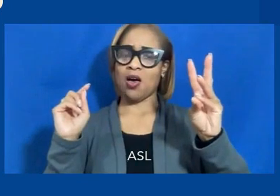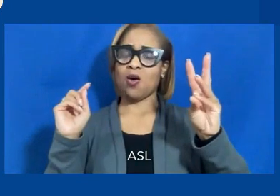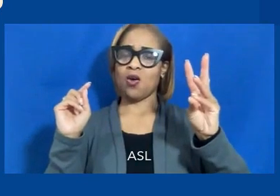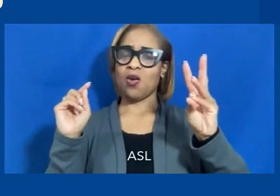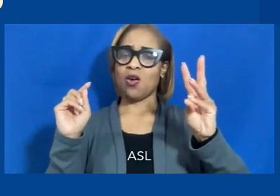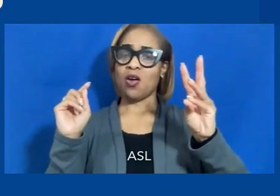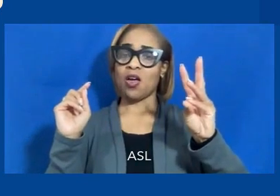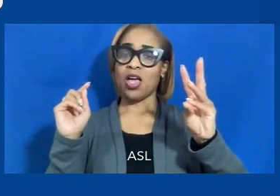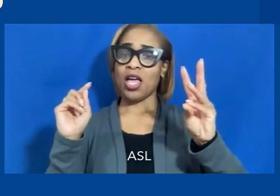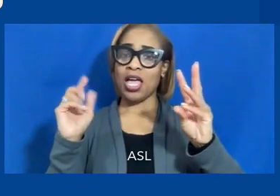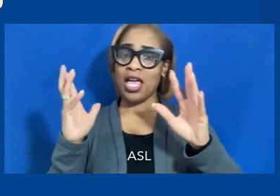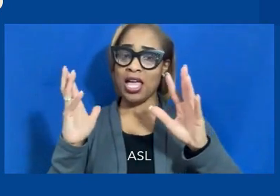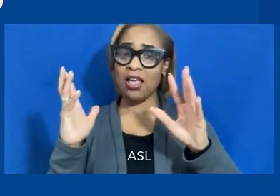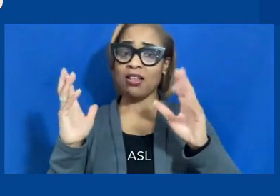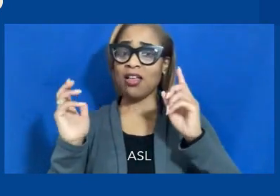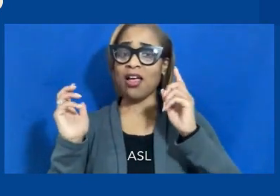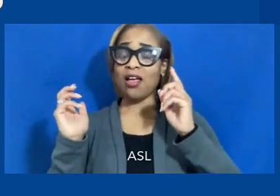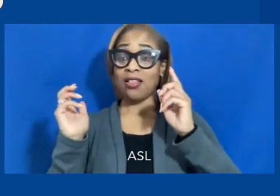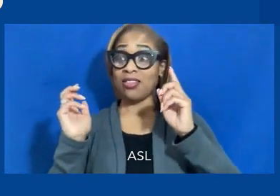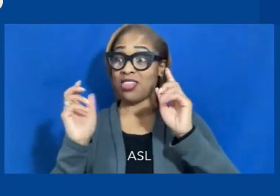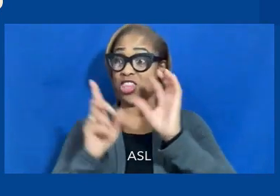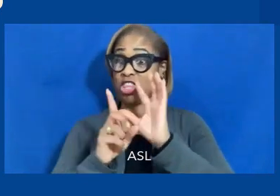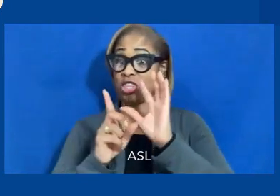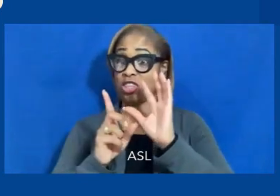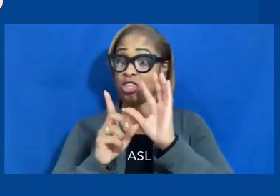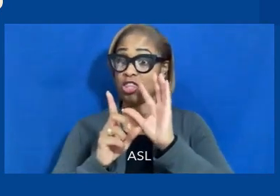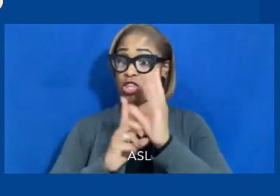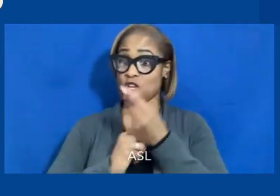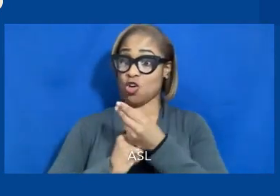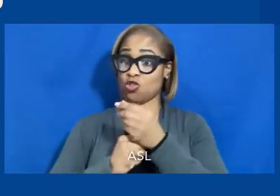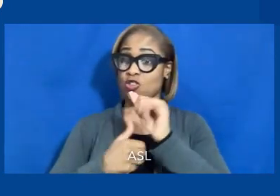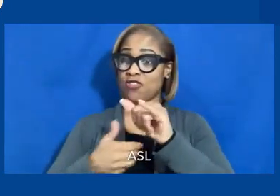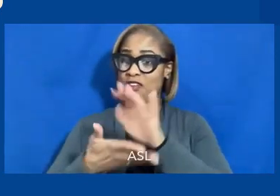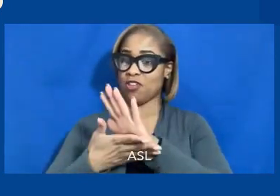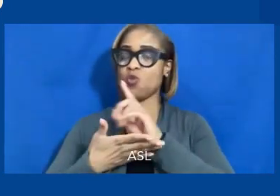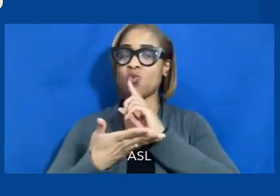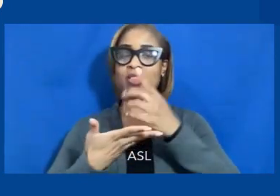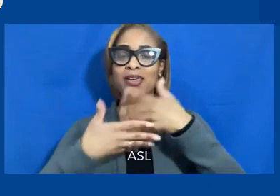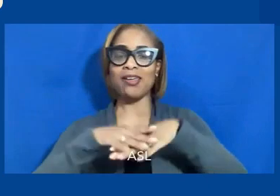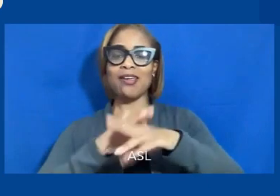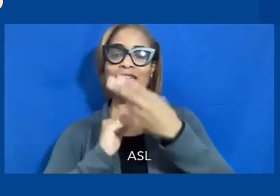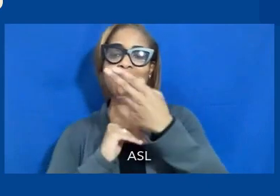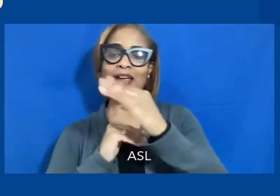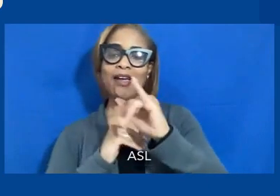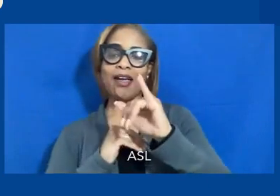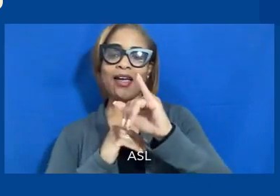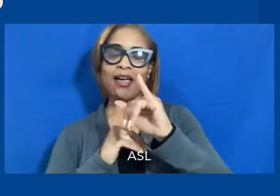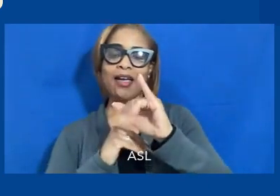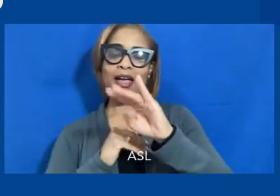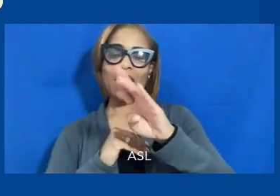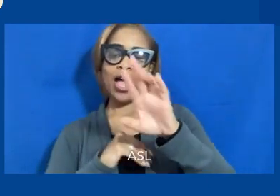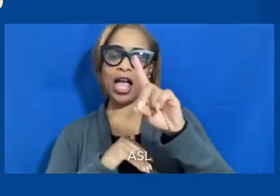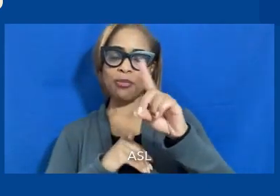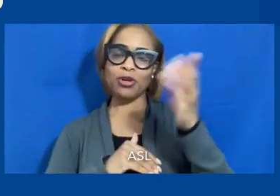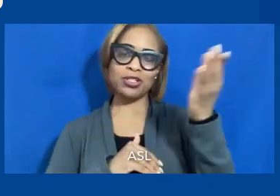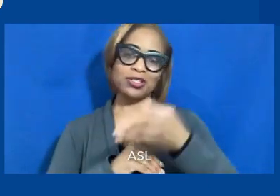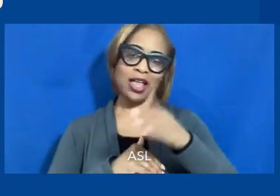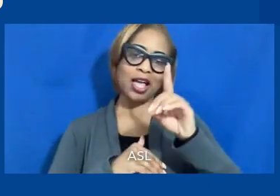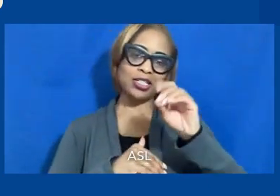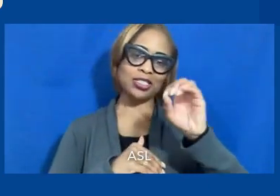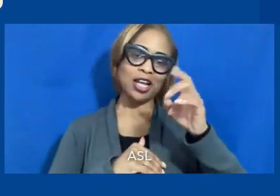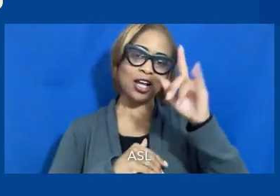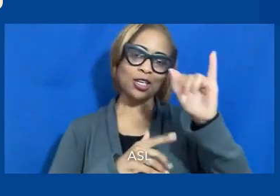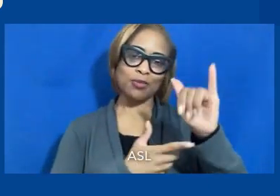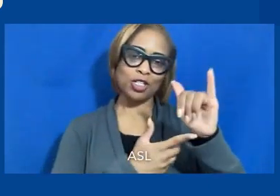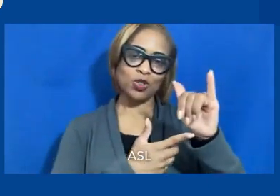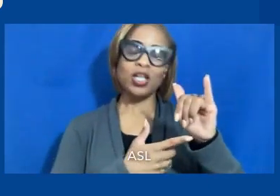for granted because the culture of that film was sort of a hybrid narrative / documentary. It was like kind of what I was saying in the beginning, where so